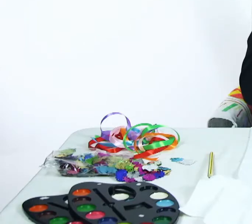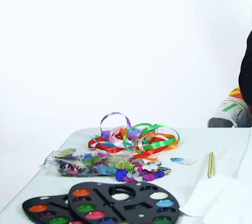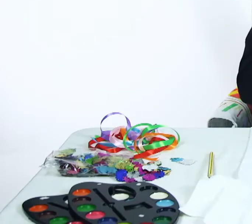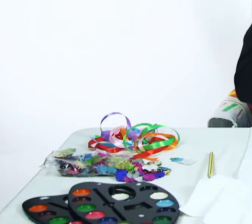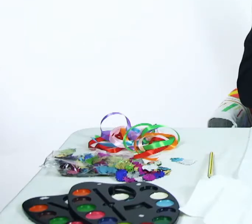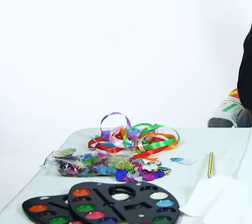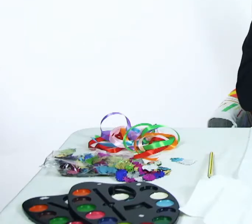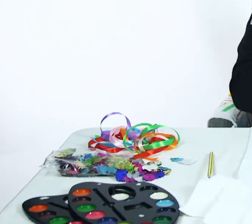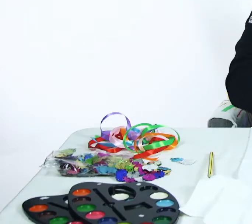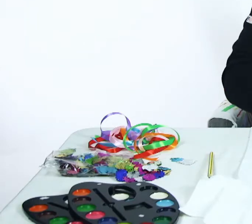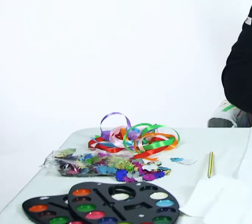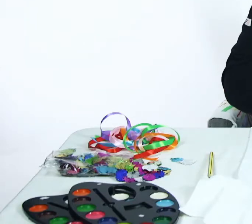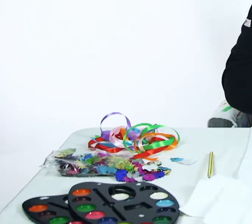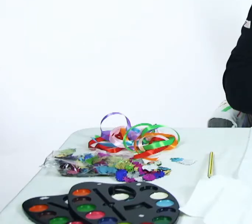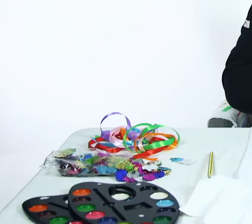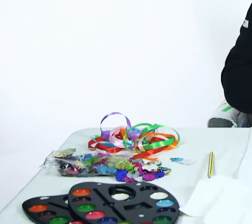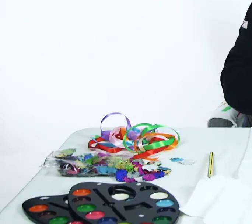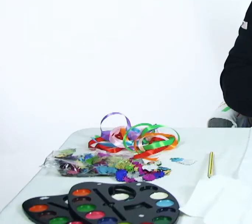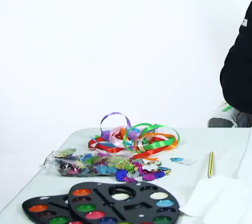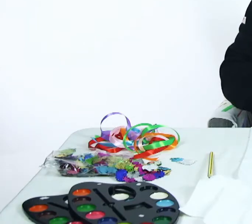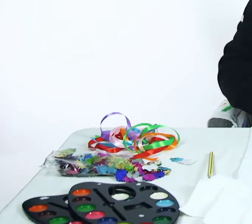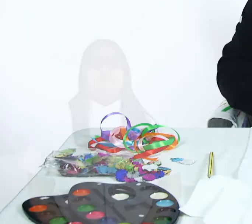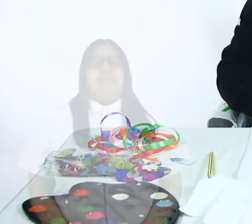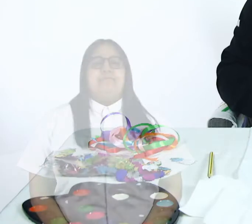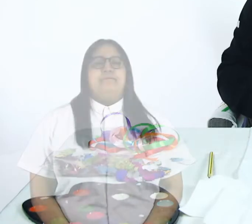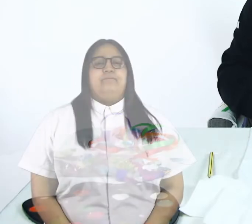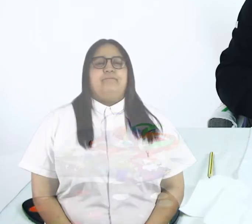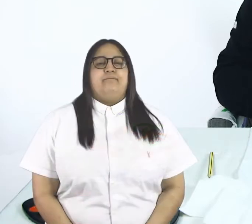We'll have some